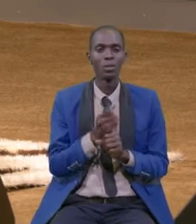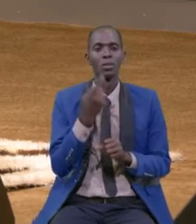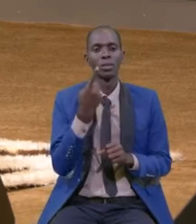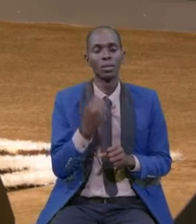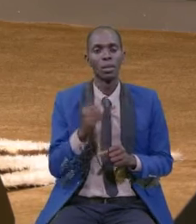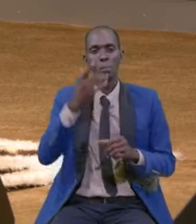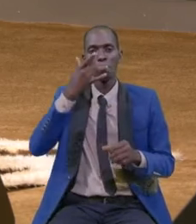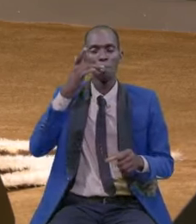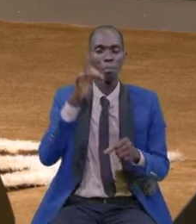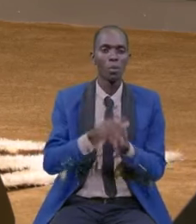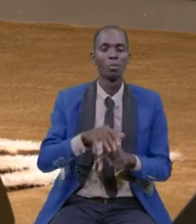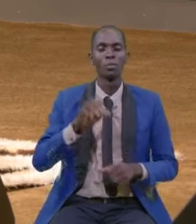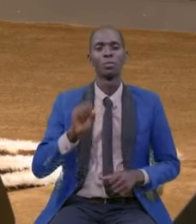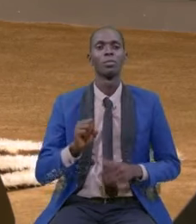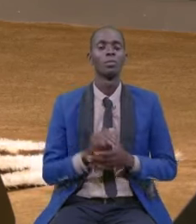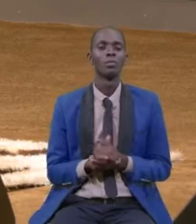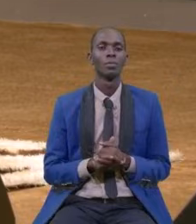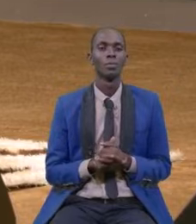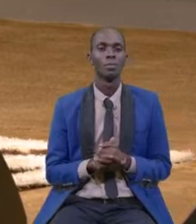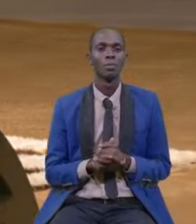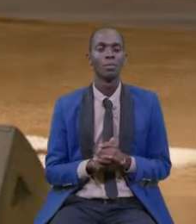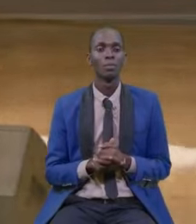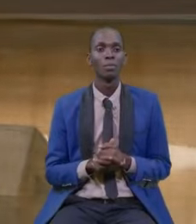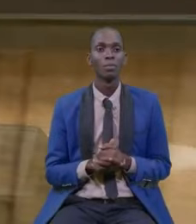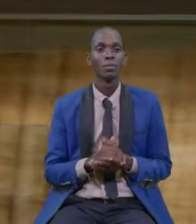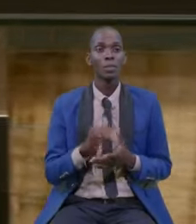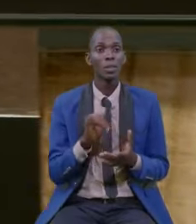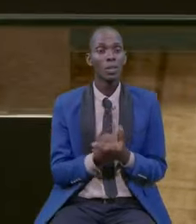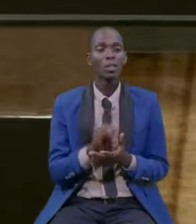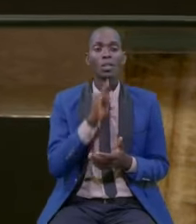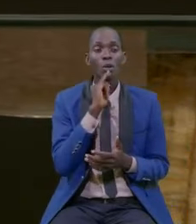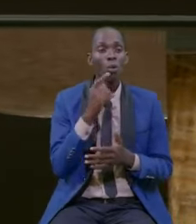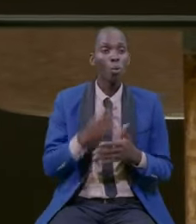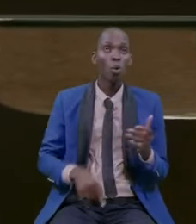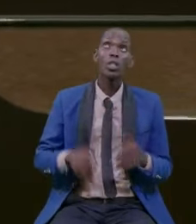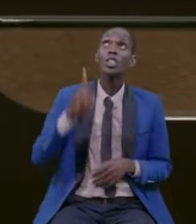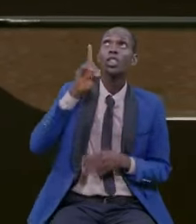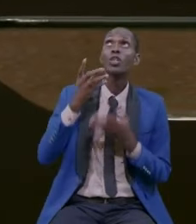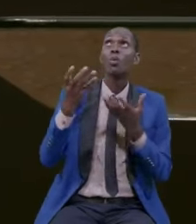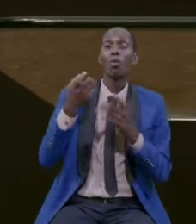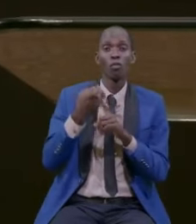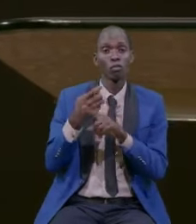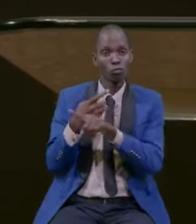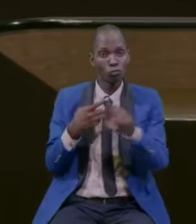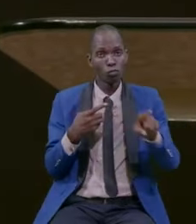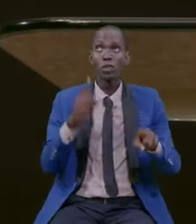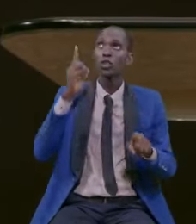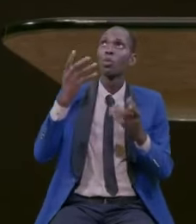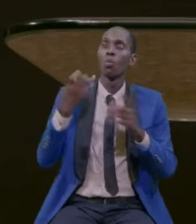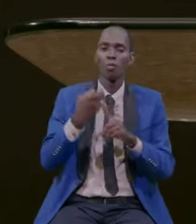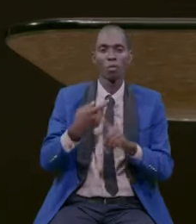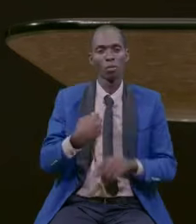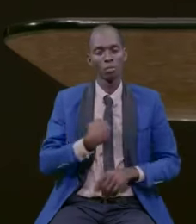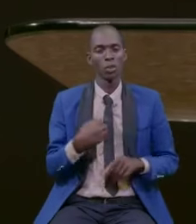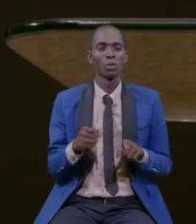the promises that he want what he wants of you and that is what he wants of me